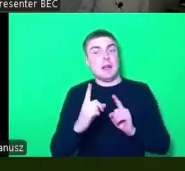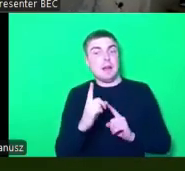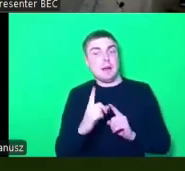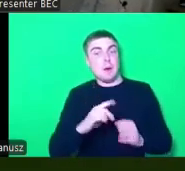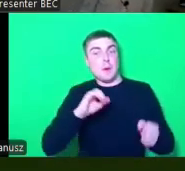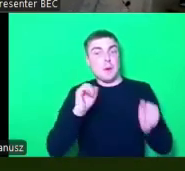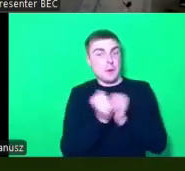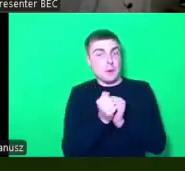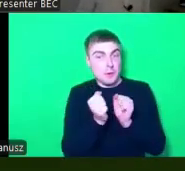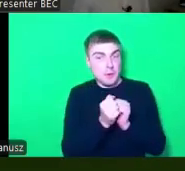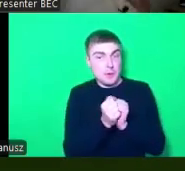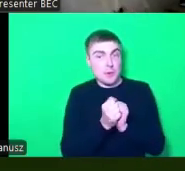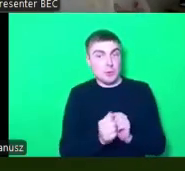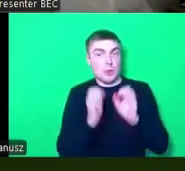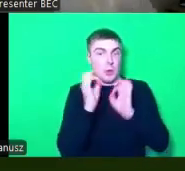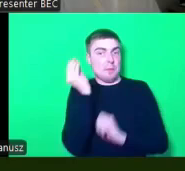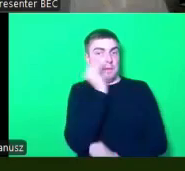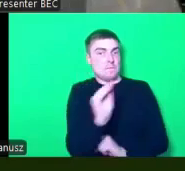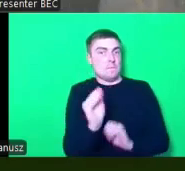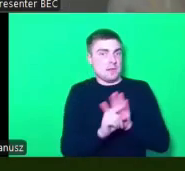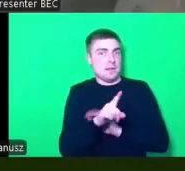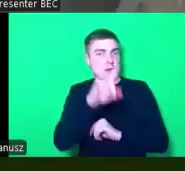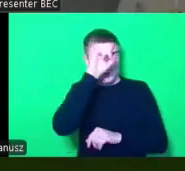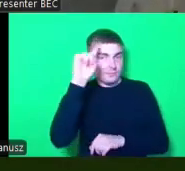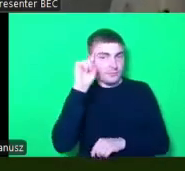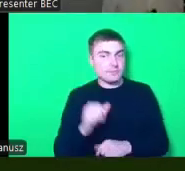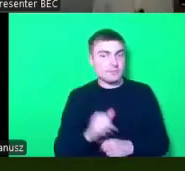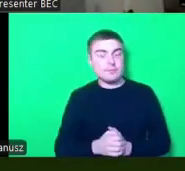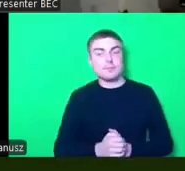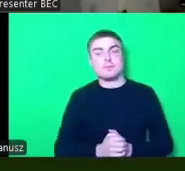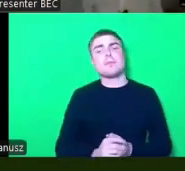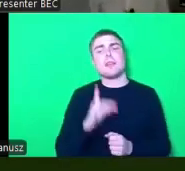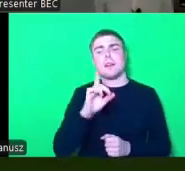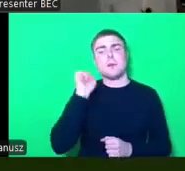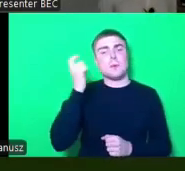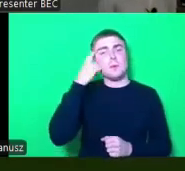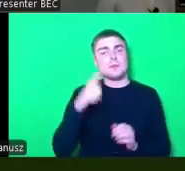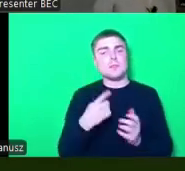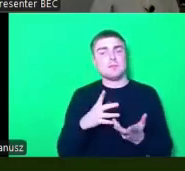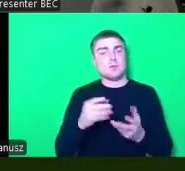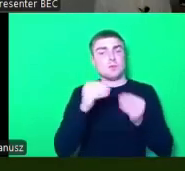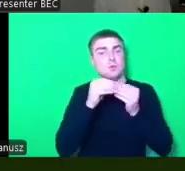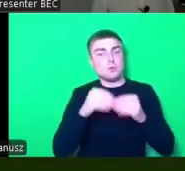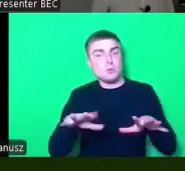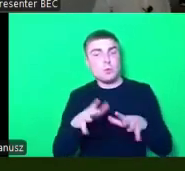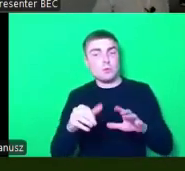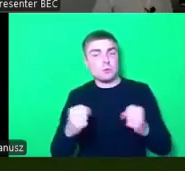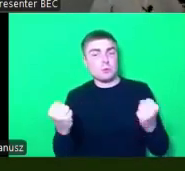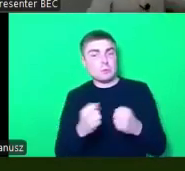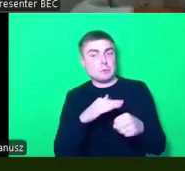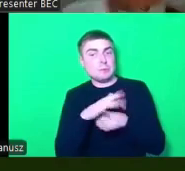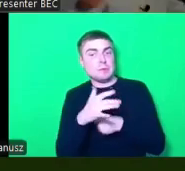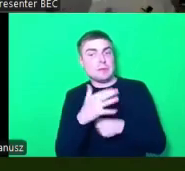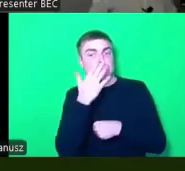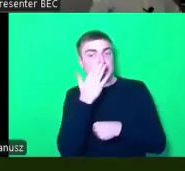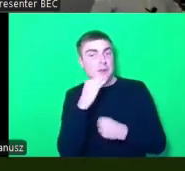news. But it's mainly forest structure which is playing this cooling role. And it's quite well known that